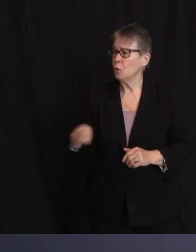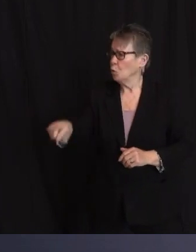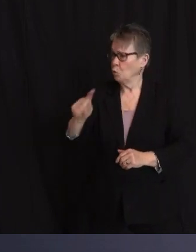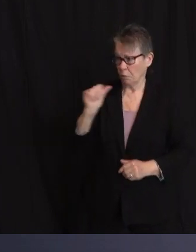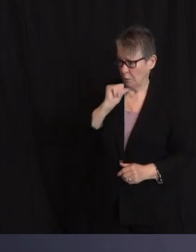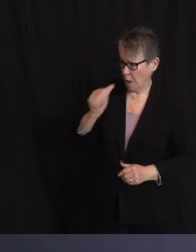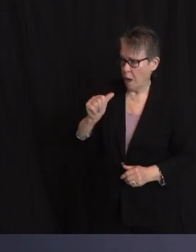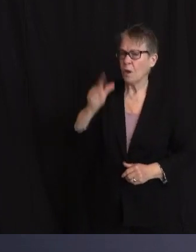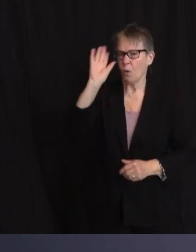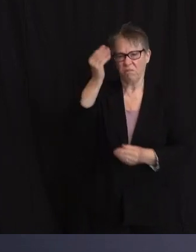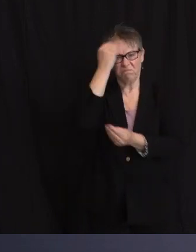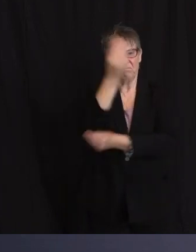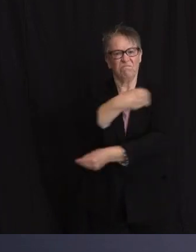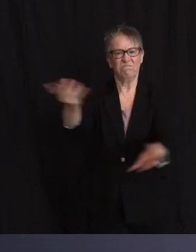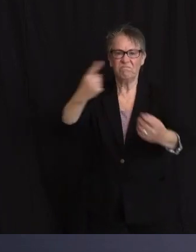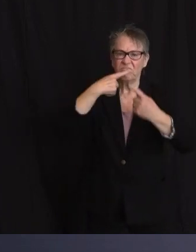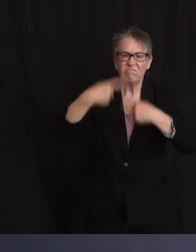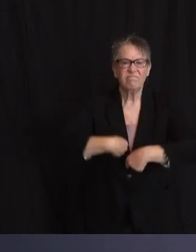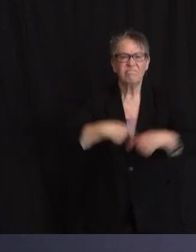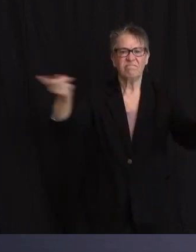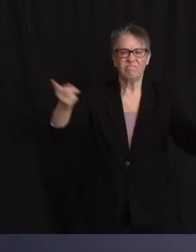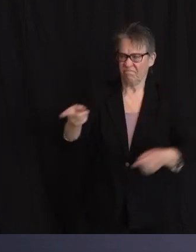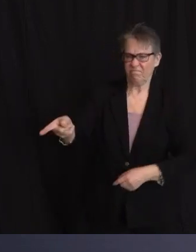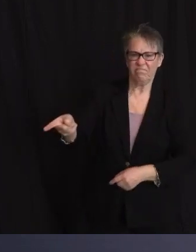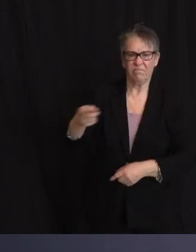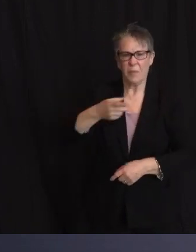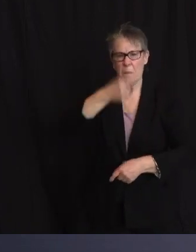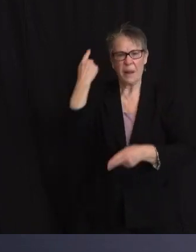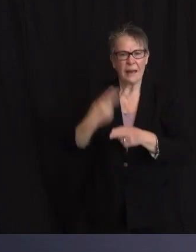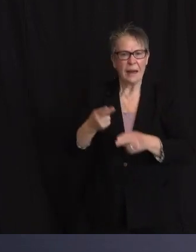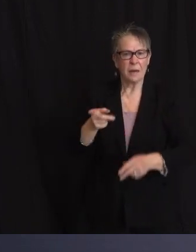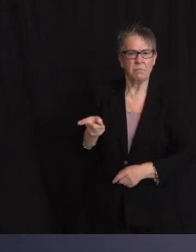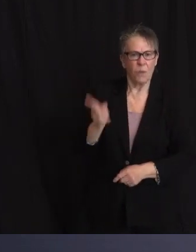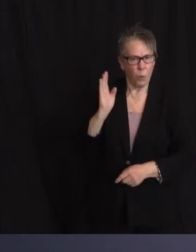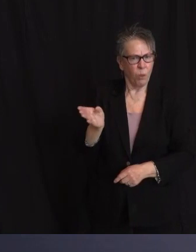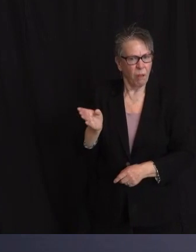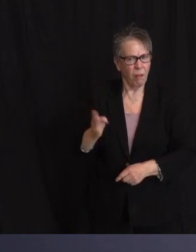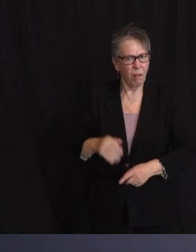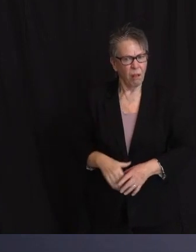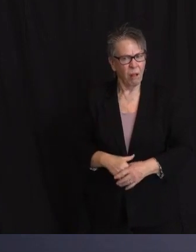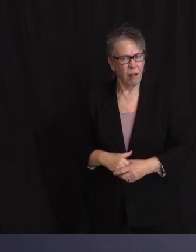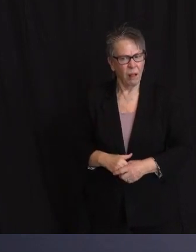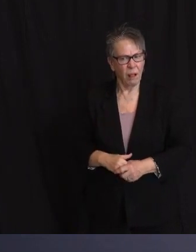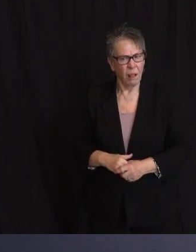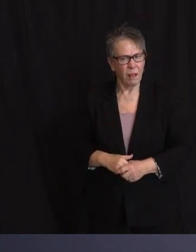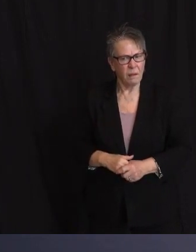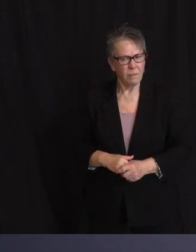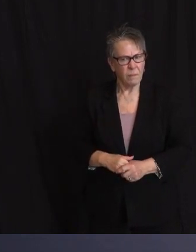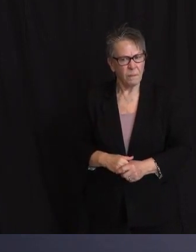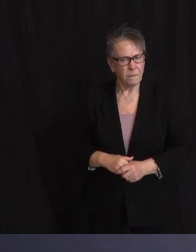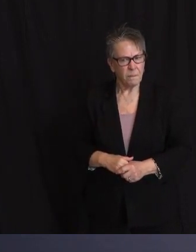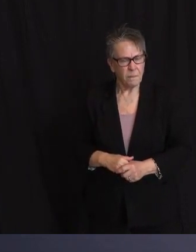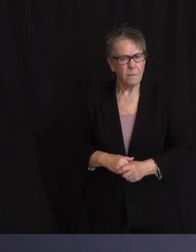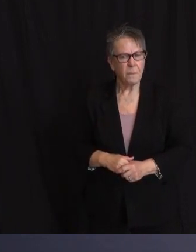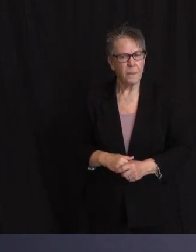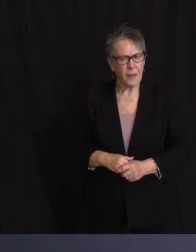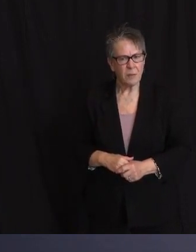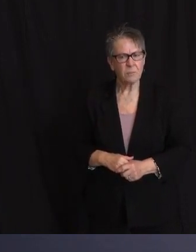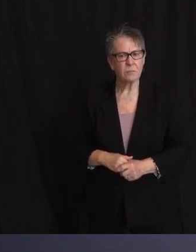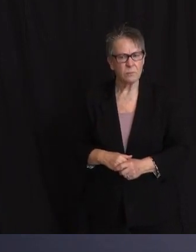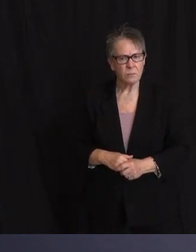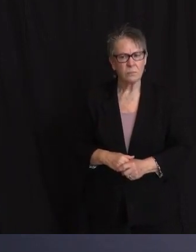CMS, issued new guidelines similar to New Jersey's mandate to require long-term care facilities to notify